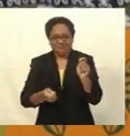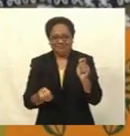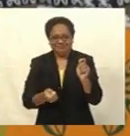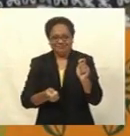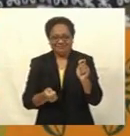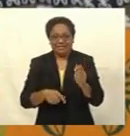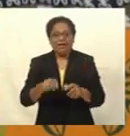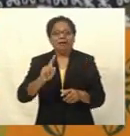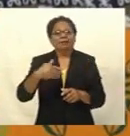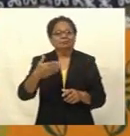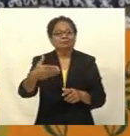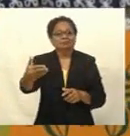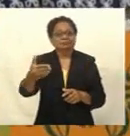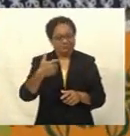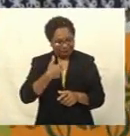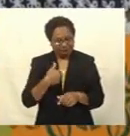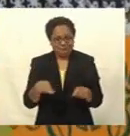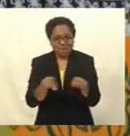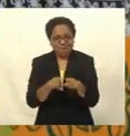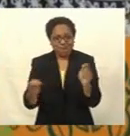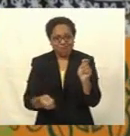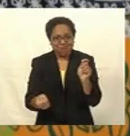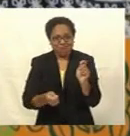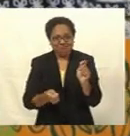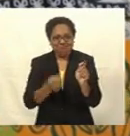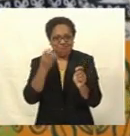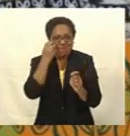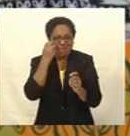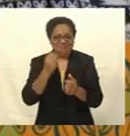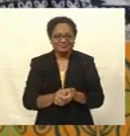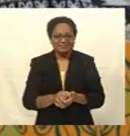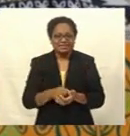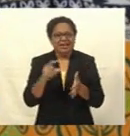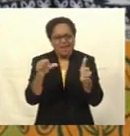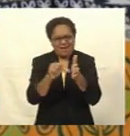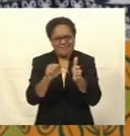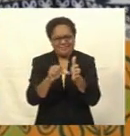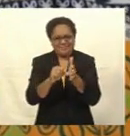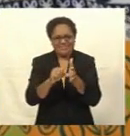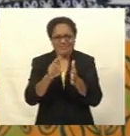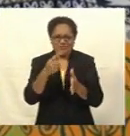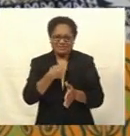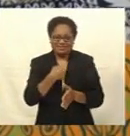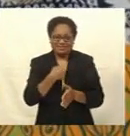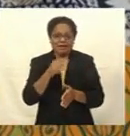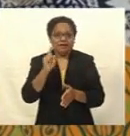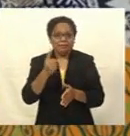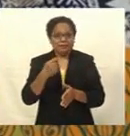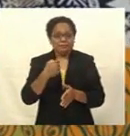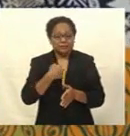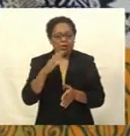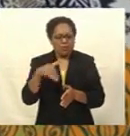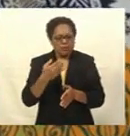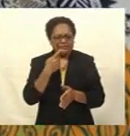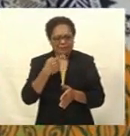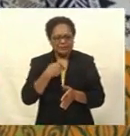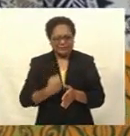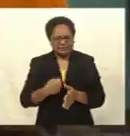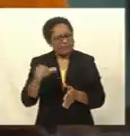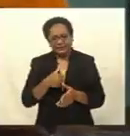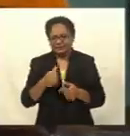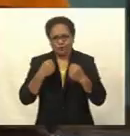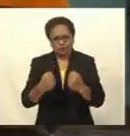teachers, but as time went, I would also be disciplined. It was tough during that time, but I always told myself, take it like a